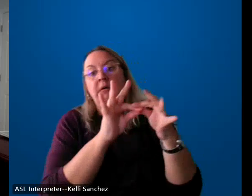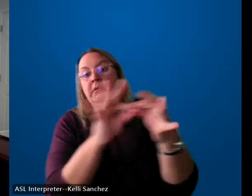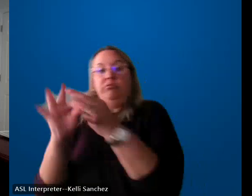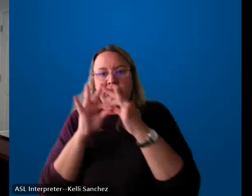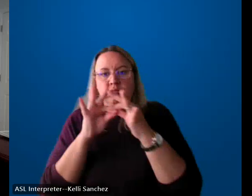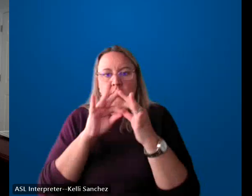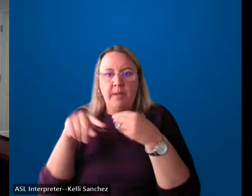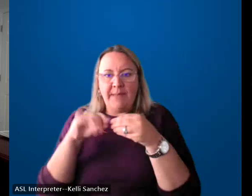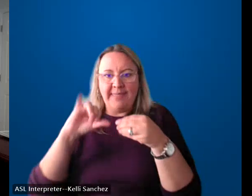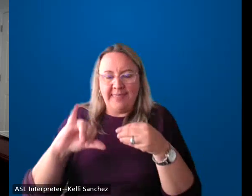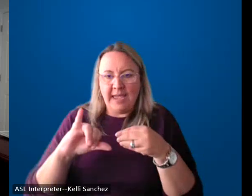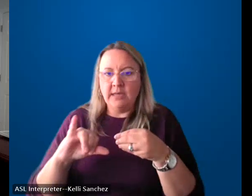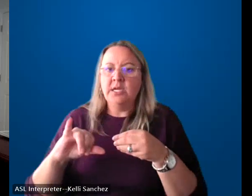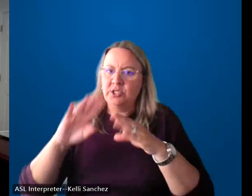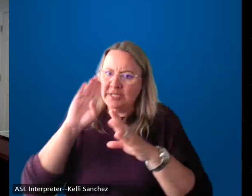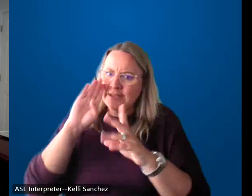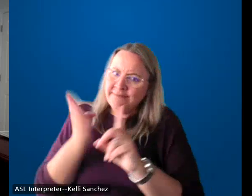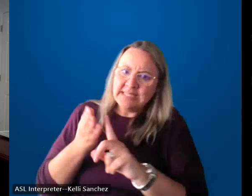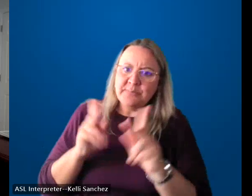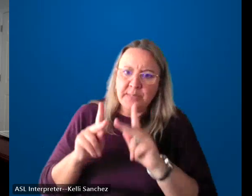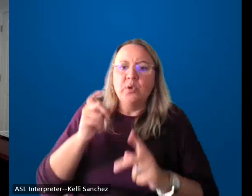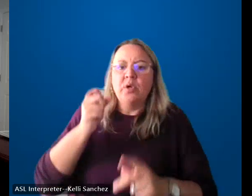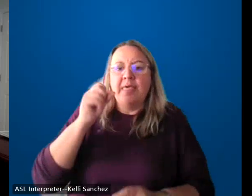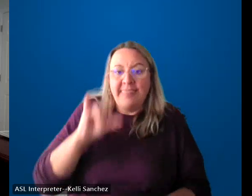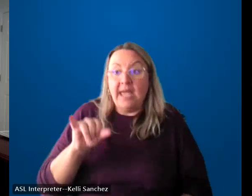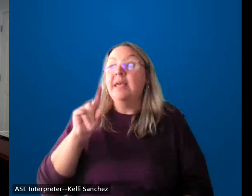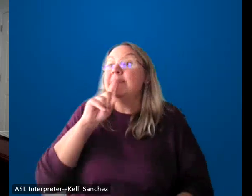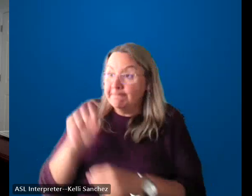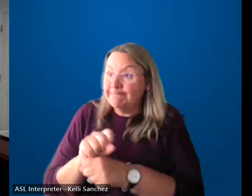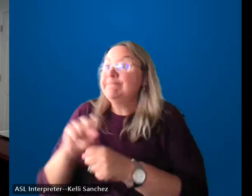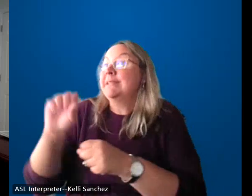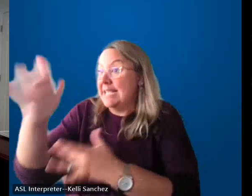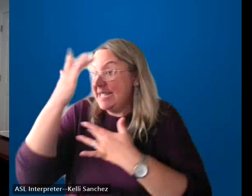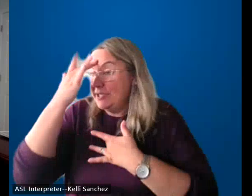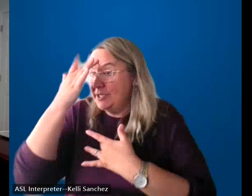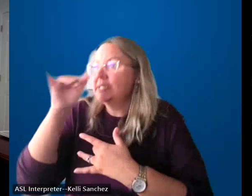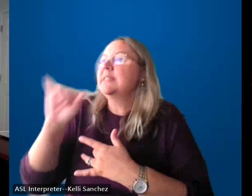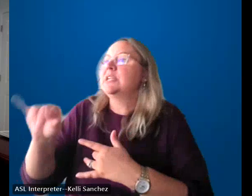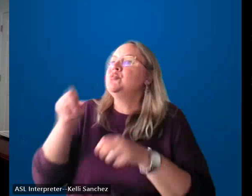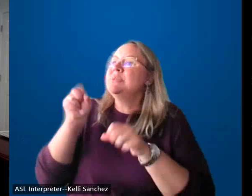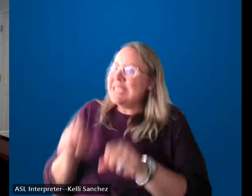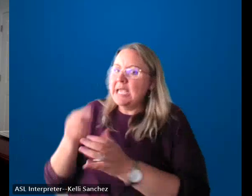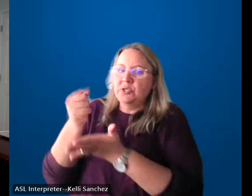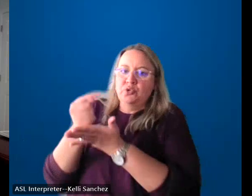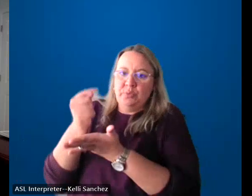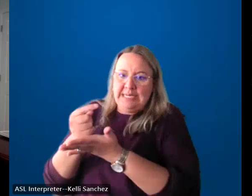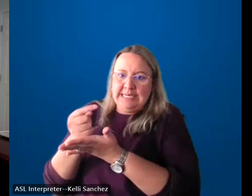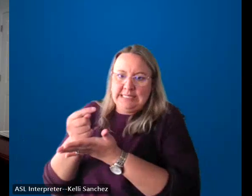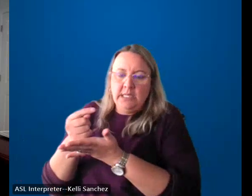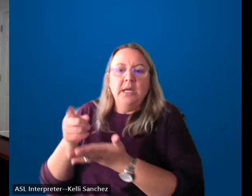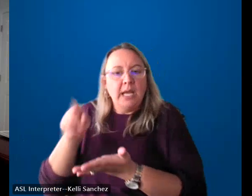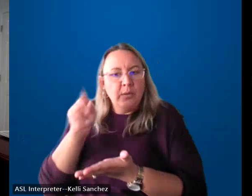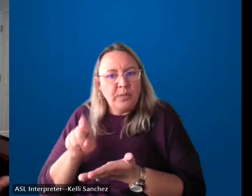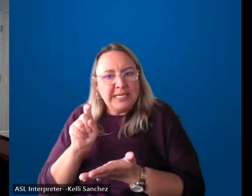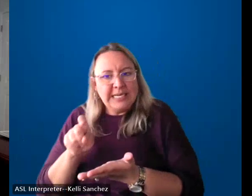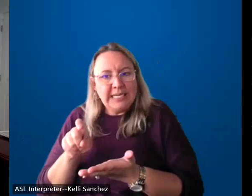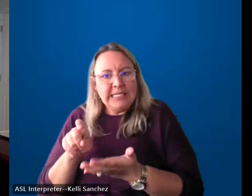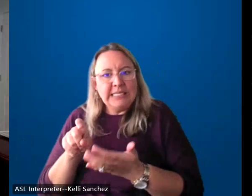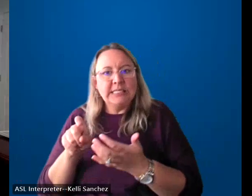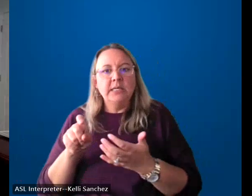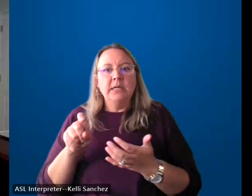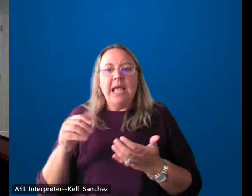language to get people to know and understand that it is an illness that can be treated, that and we just need to